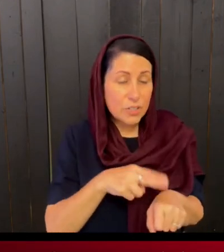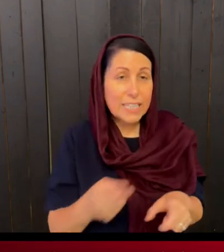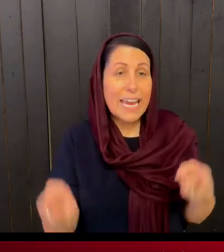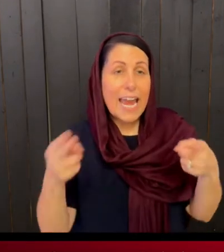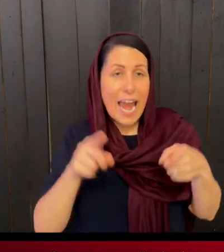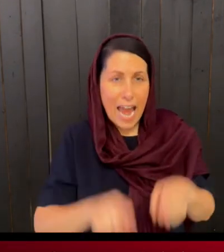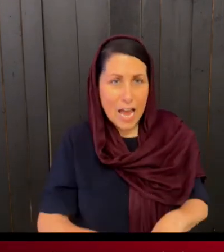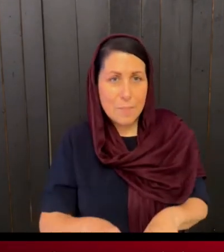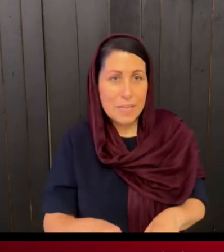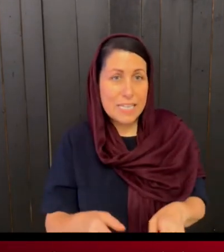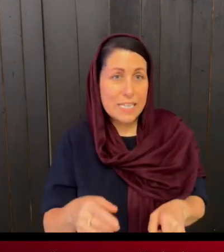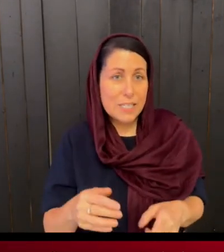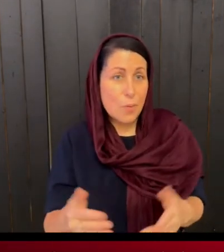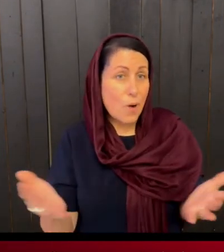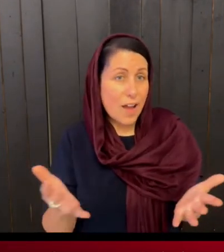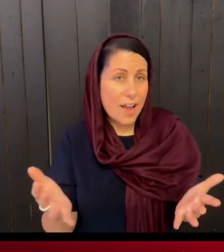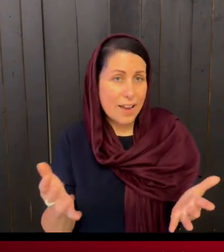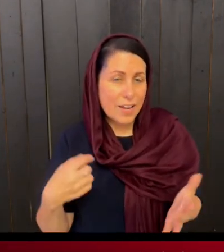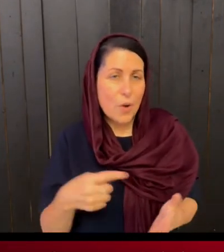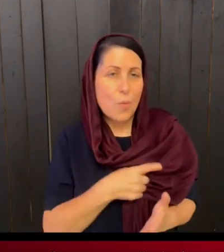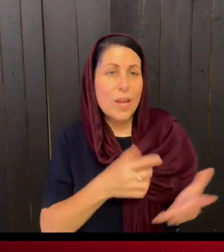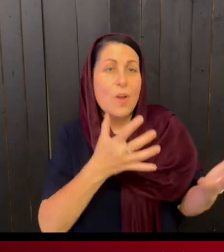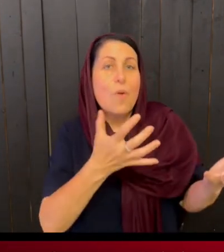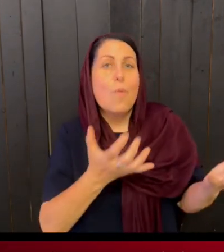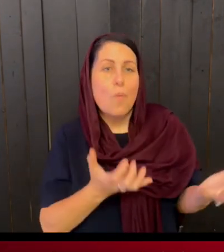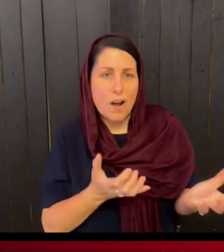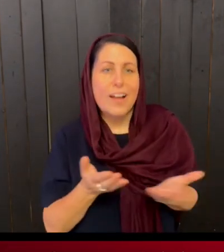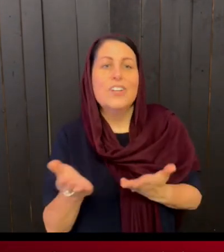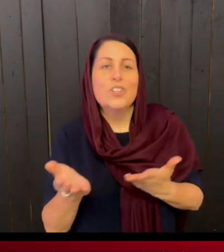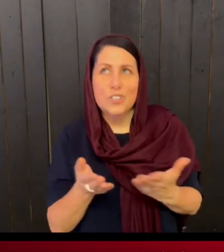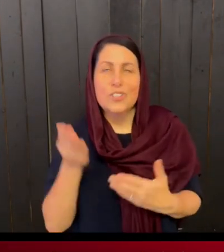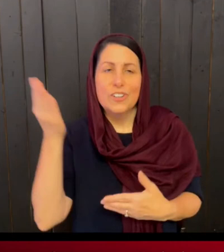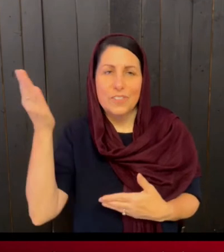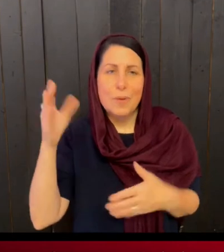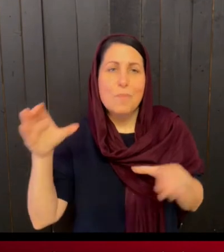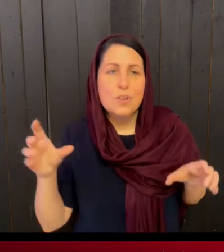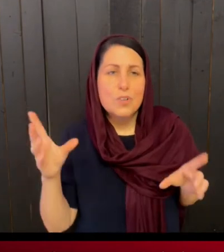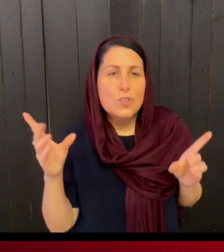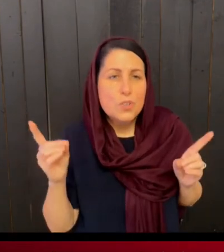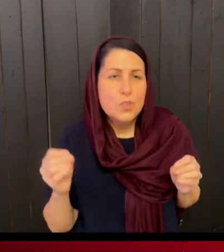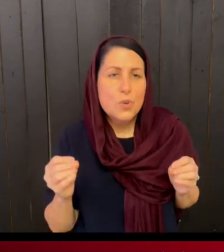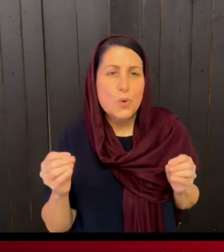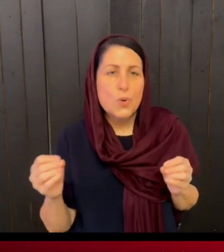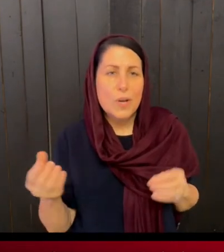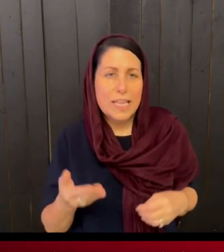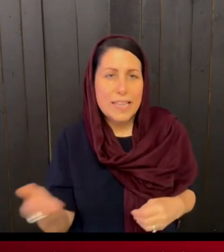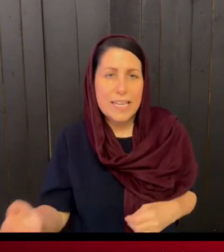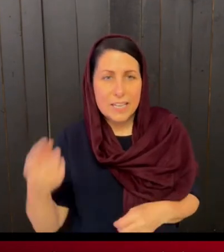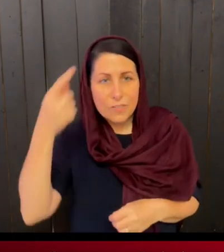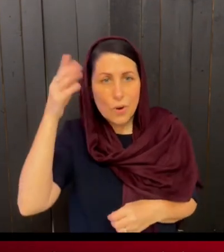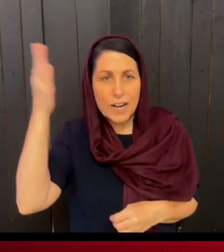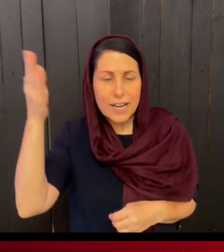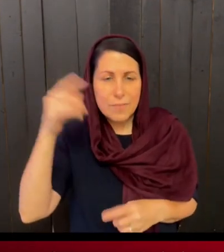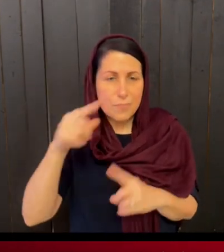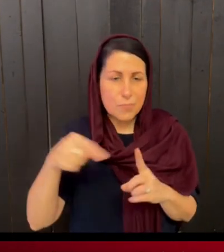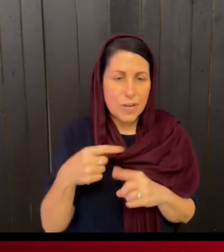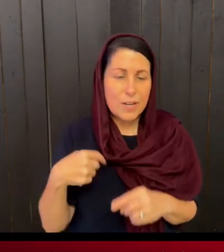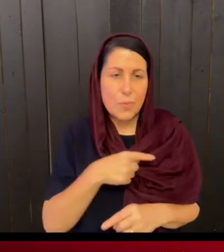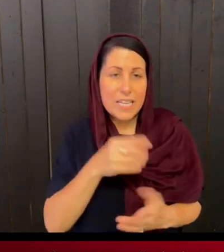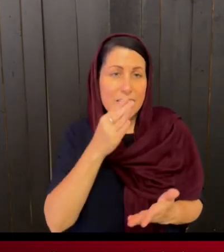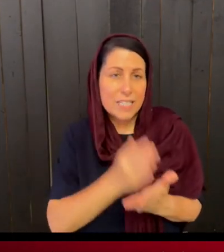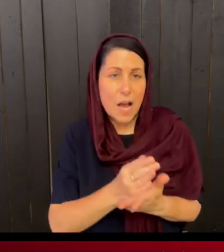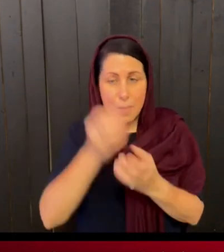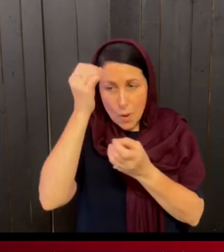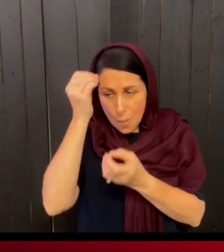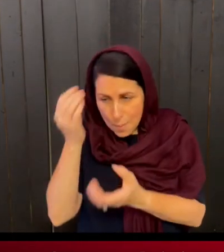usually want to do things for him. And so anyway, when we stop being obedient to his leading, that's when